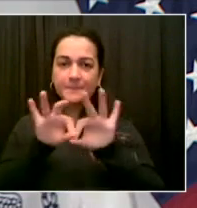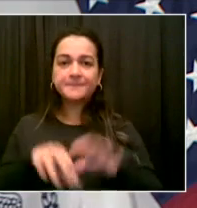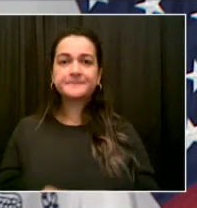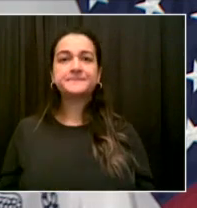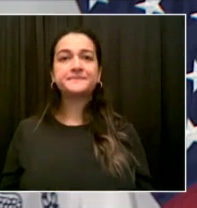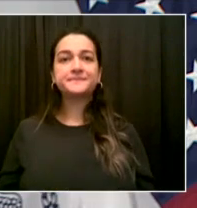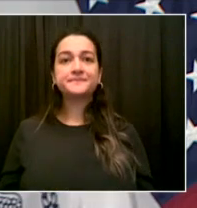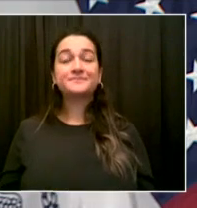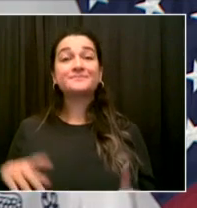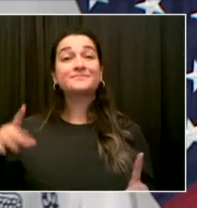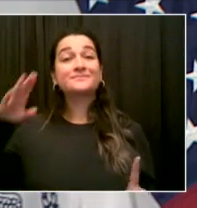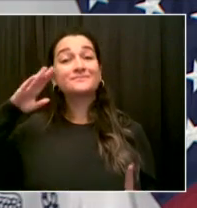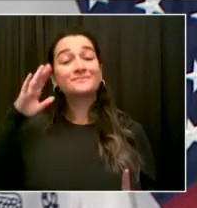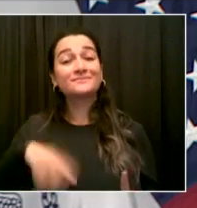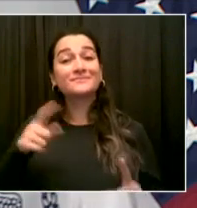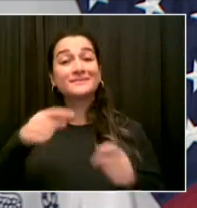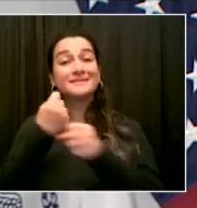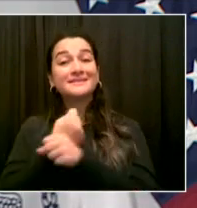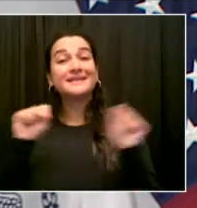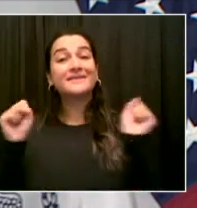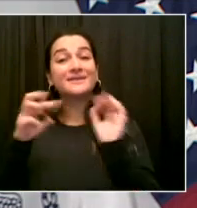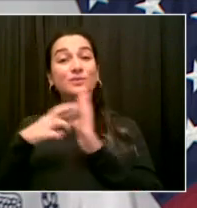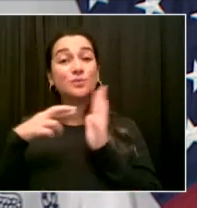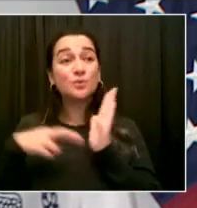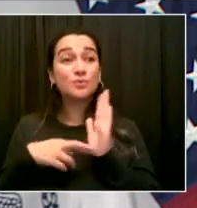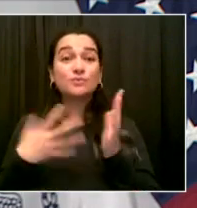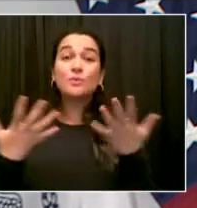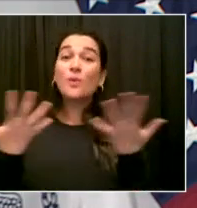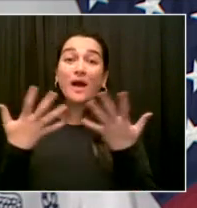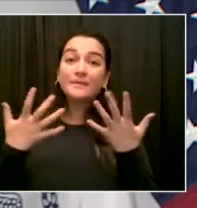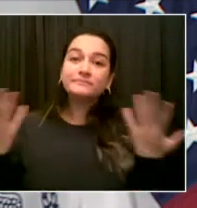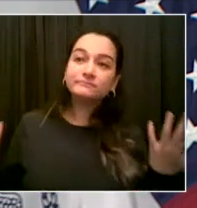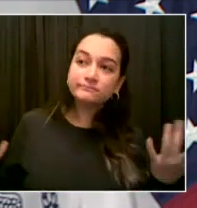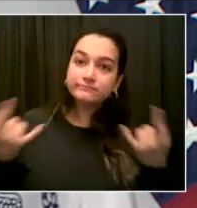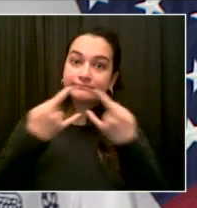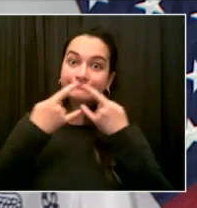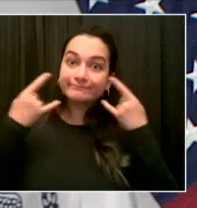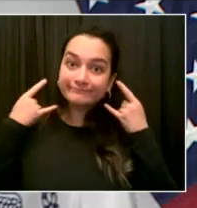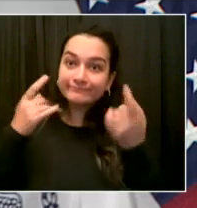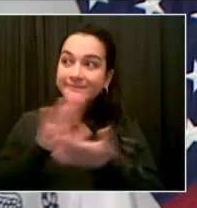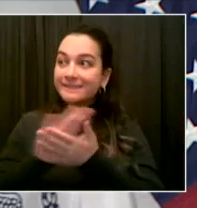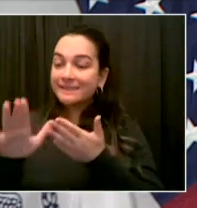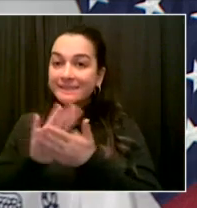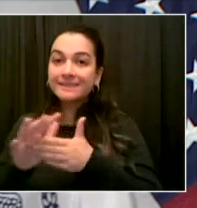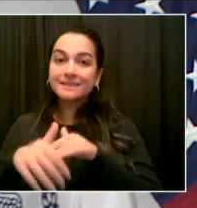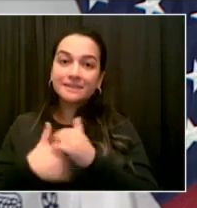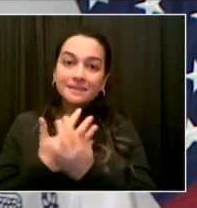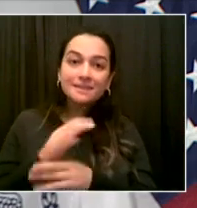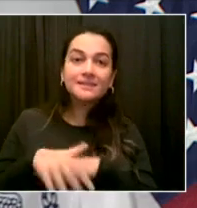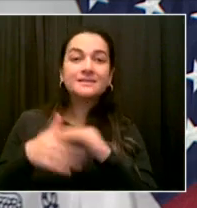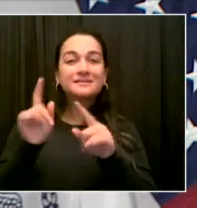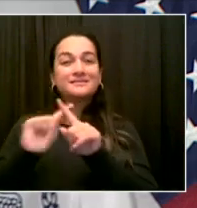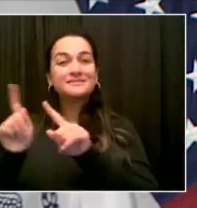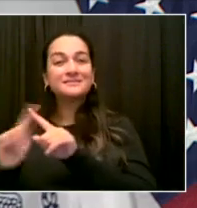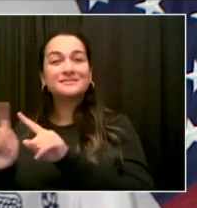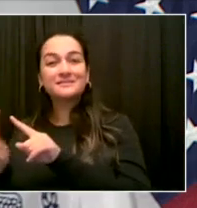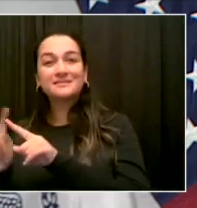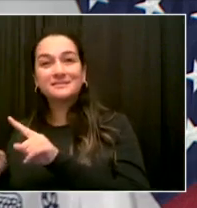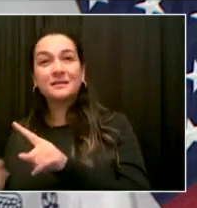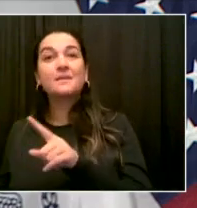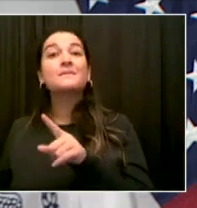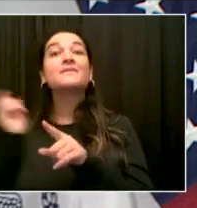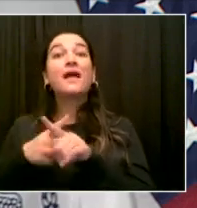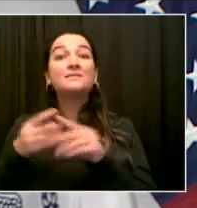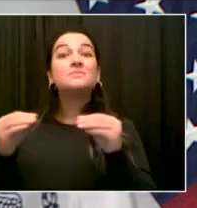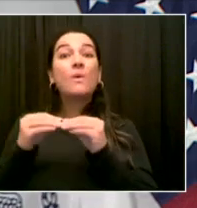got cleaning going on, if you've got distancing, on top of the extraordinary level of vaccination that now exists, people are going to be a